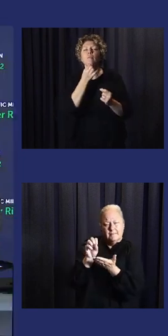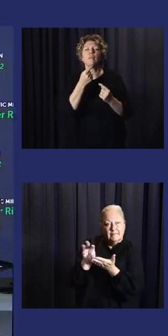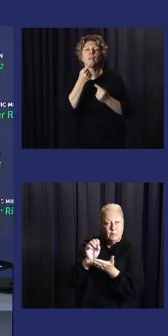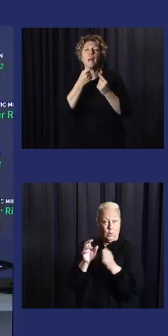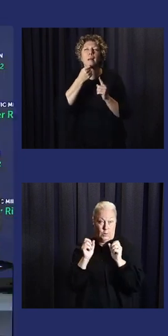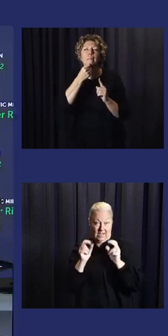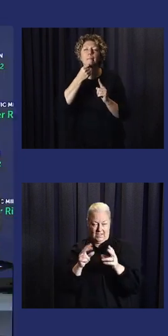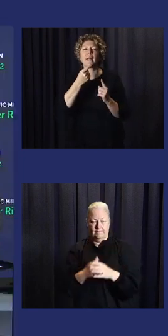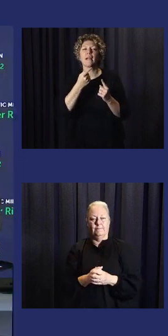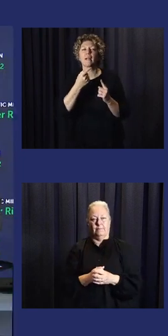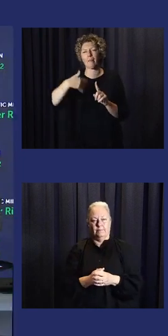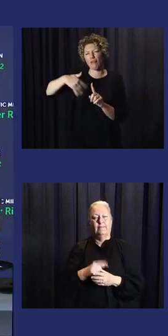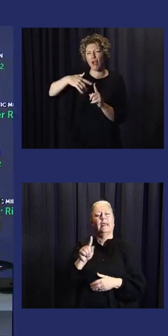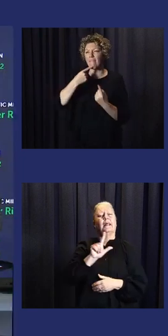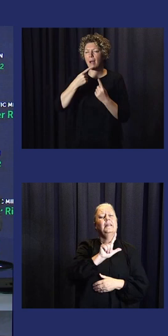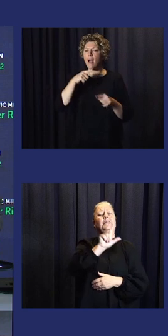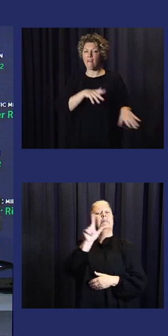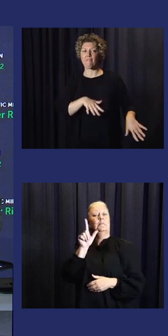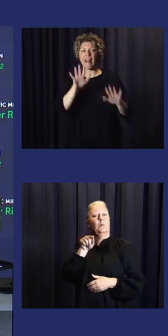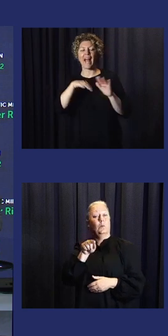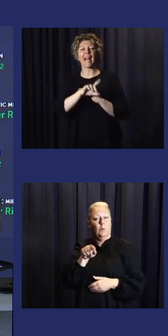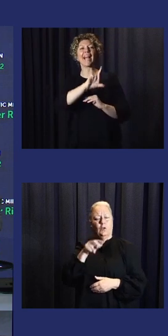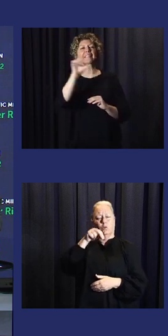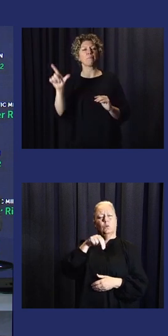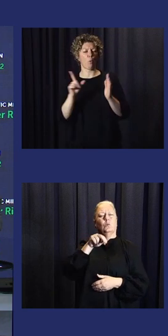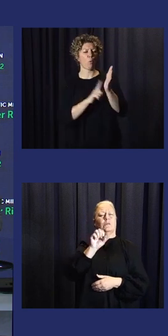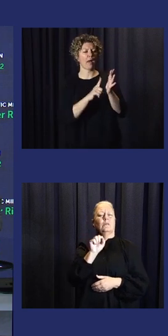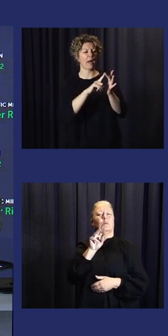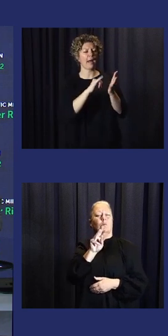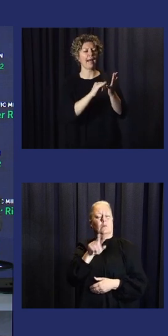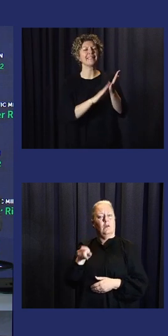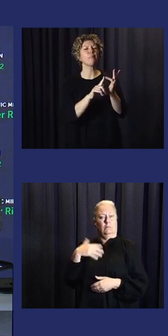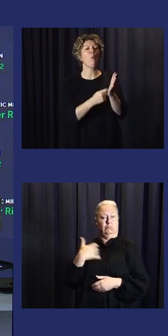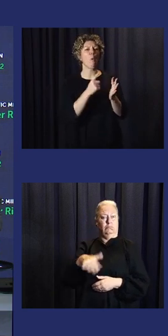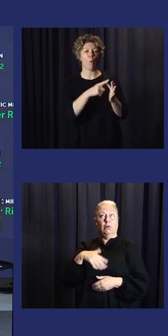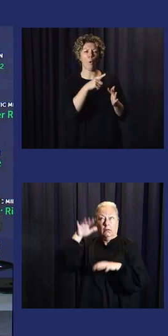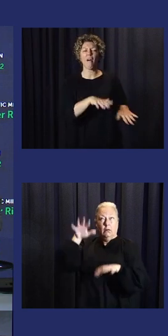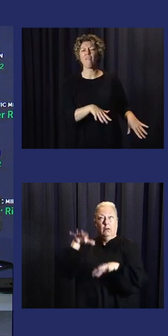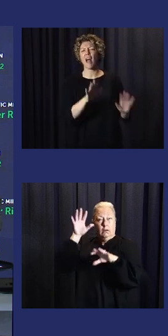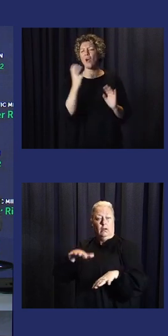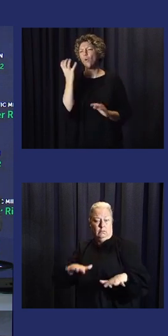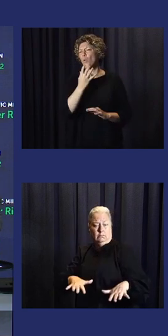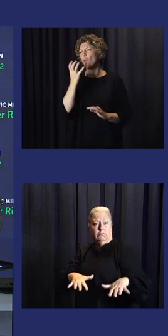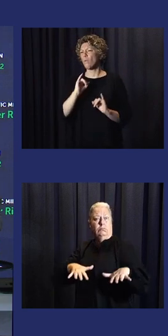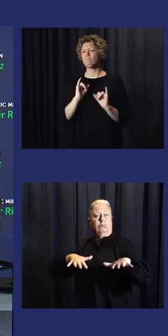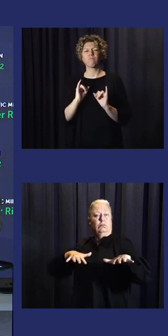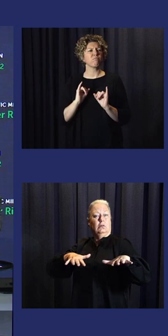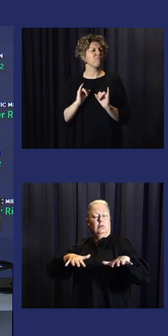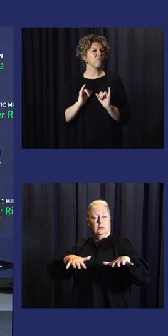we have just a moment or two here, the floods in Lismore that have affected the community were